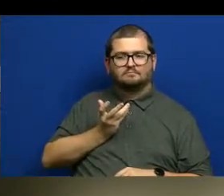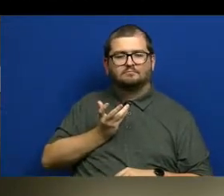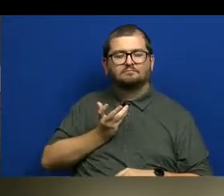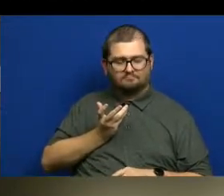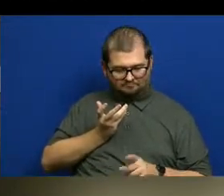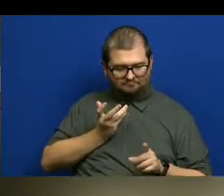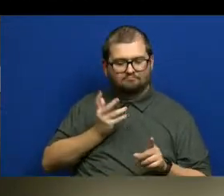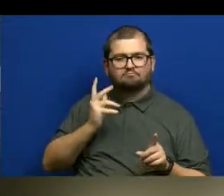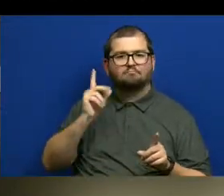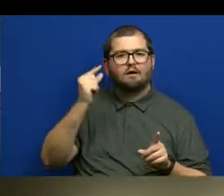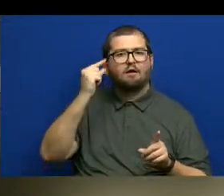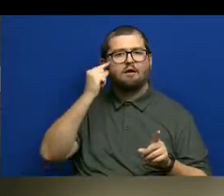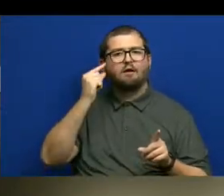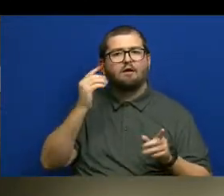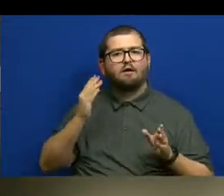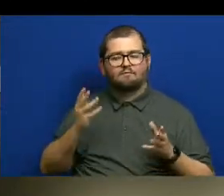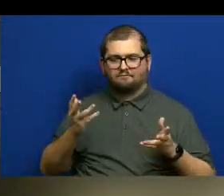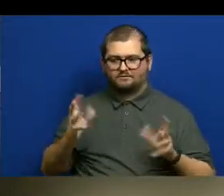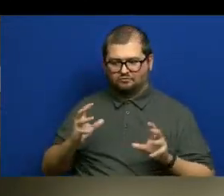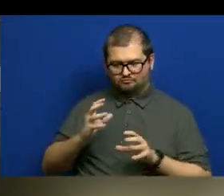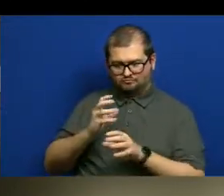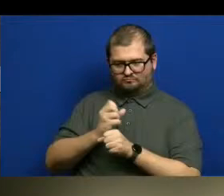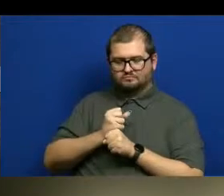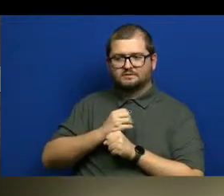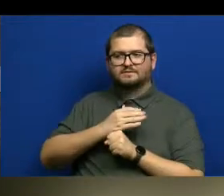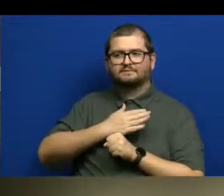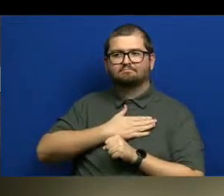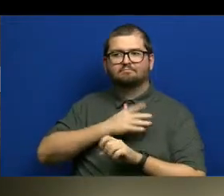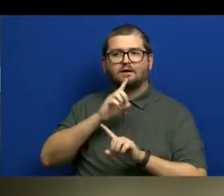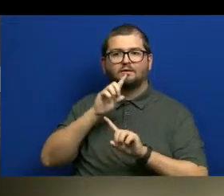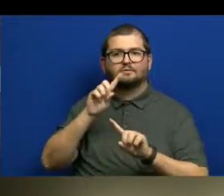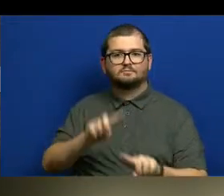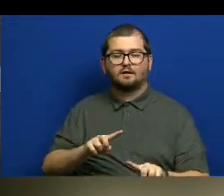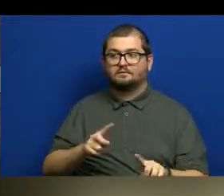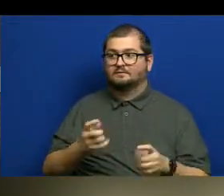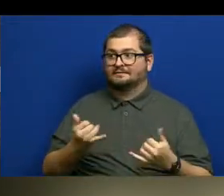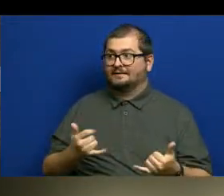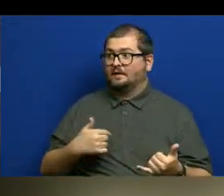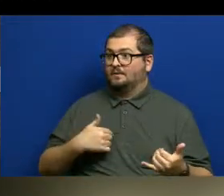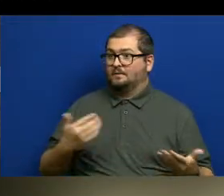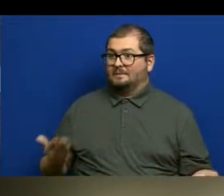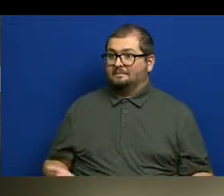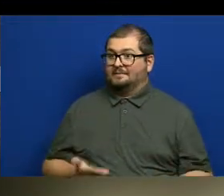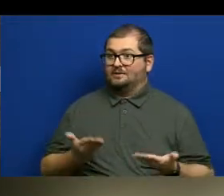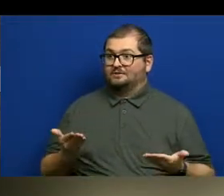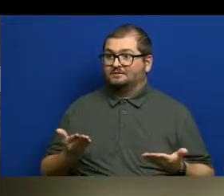that the governor received my response, and here I am today.